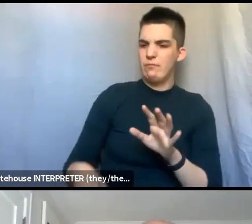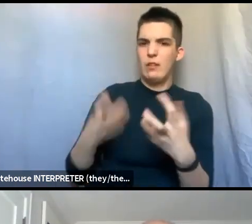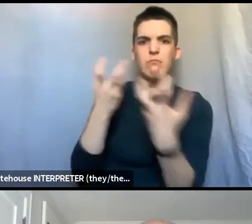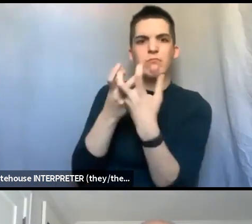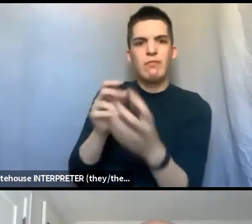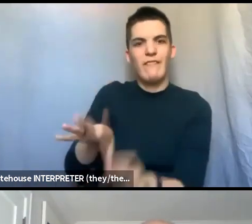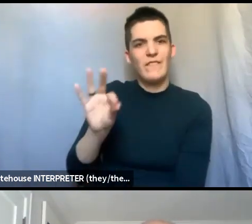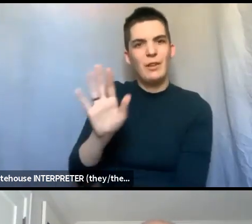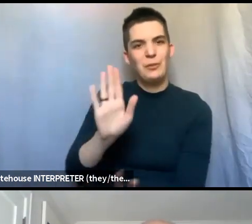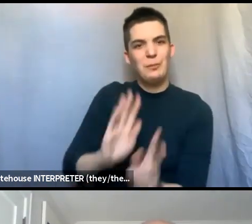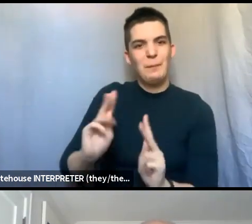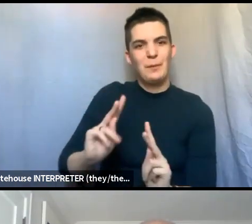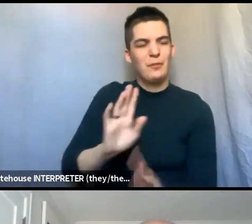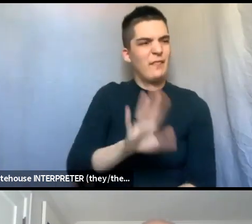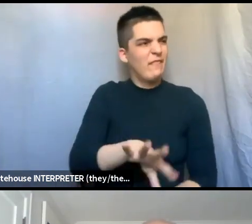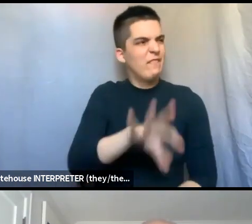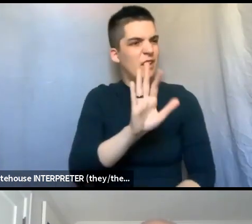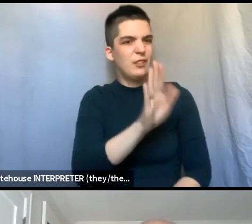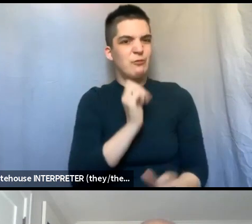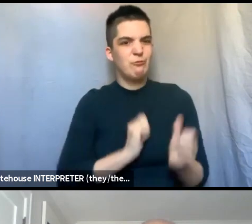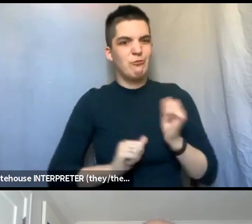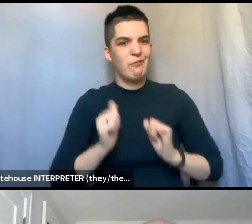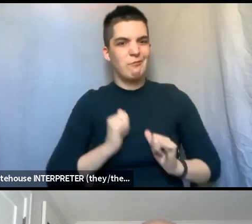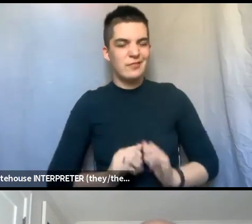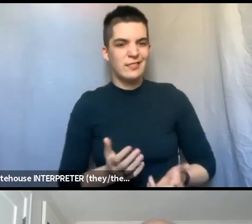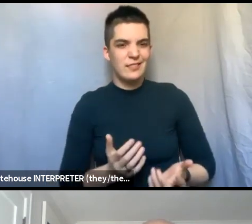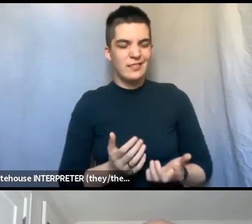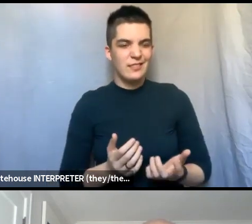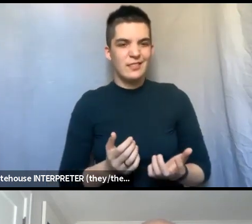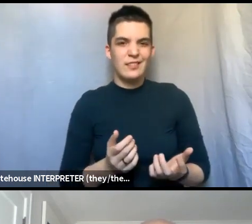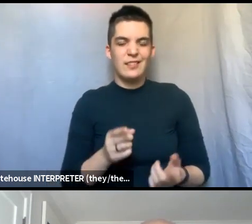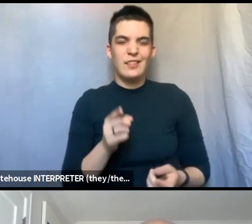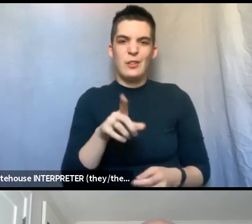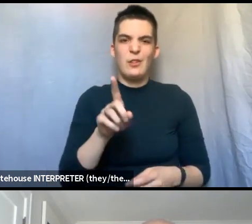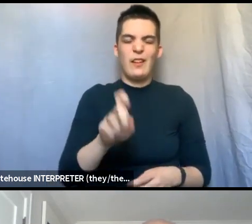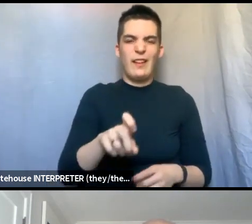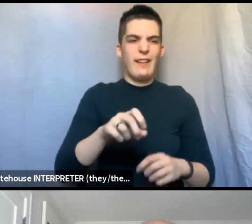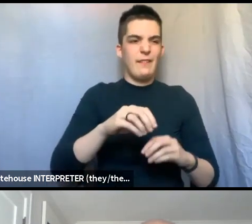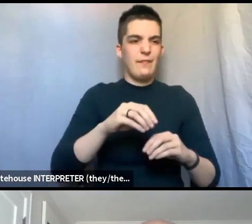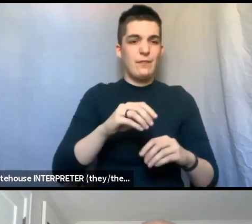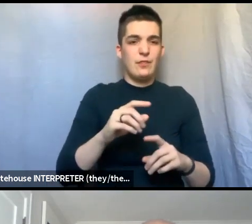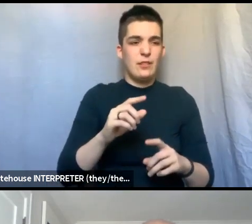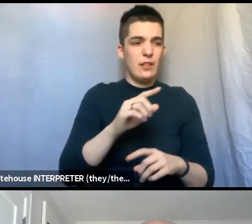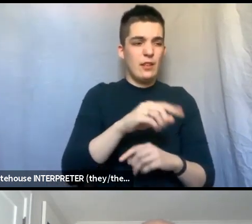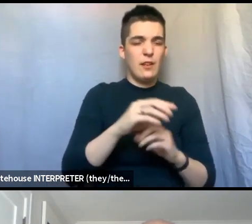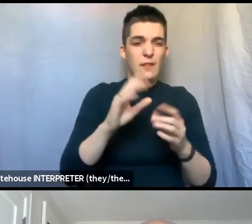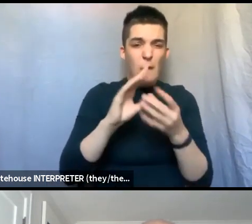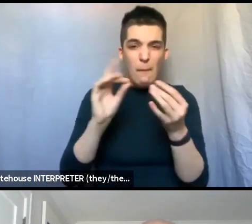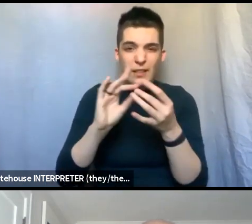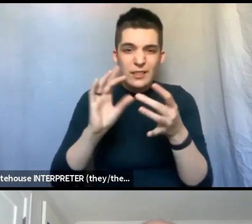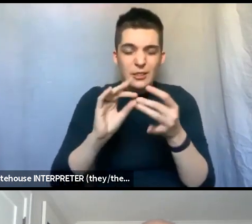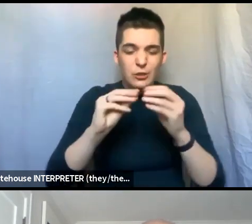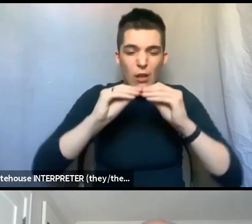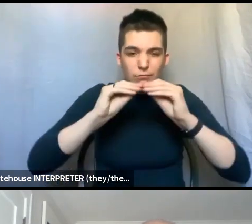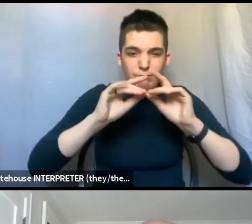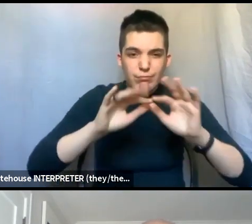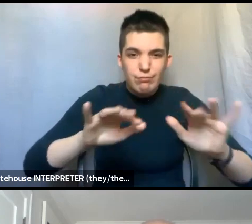shows. And you've got to send the word and open the door and they'll come up to